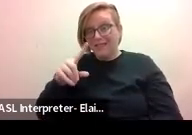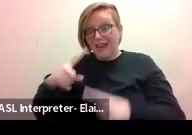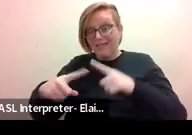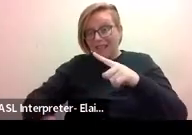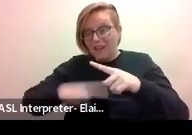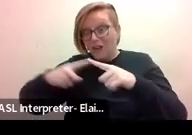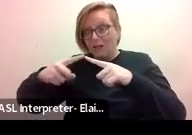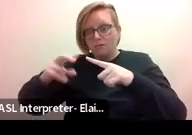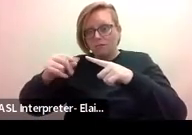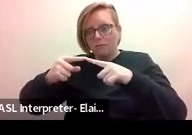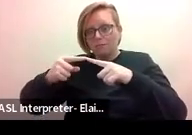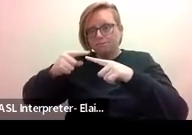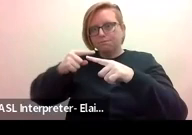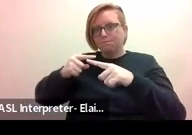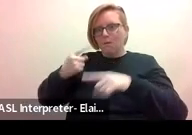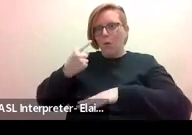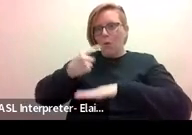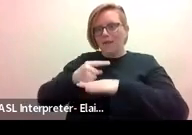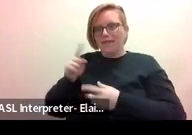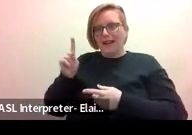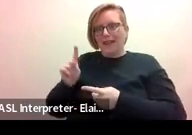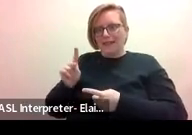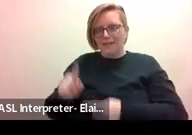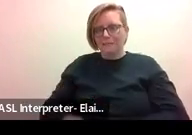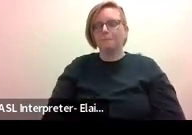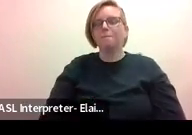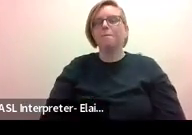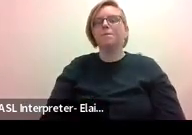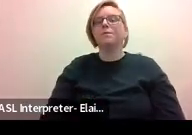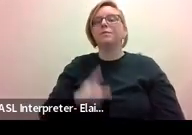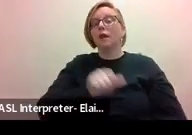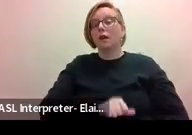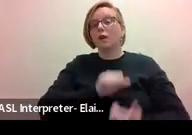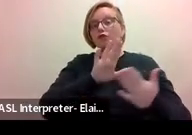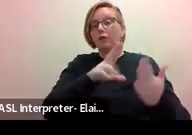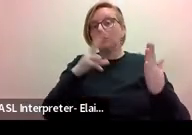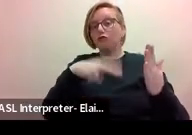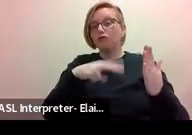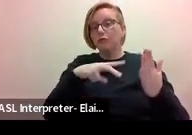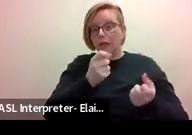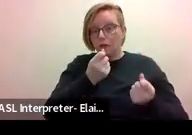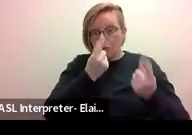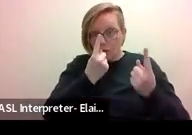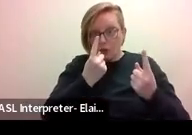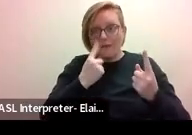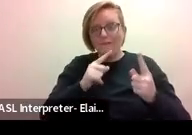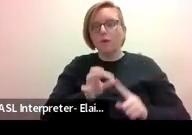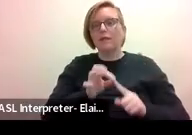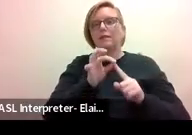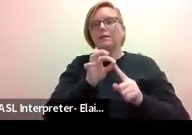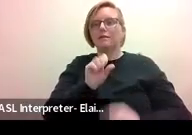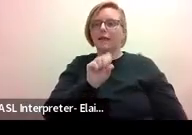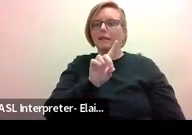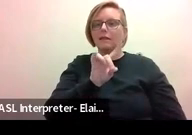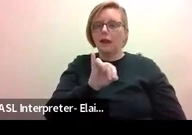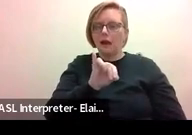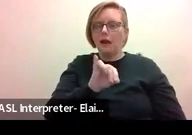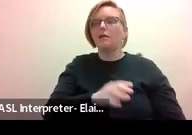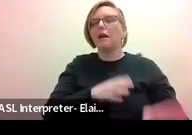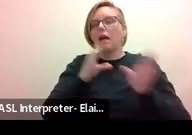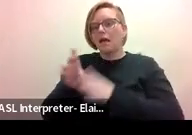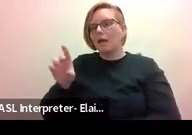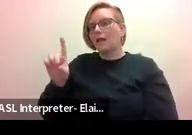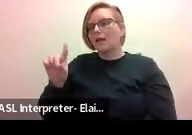So instead, you would be addressing reading comprehension for your specially designed instruction, and you can see the dates are